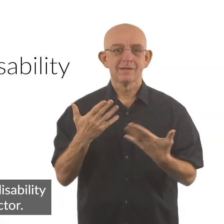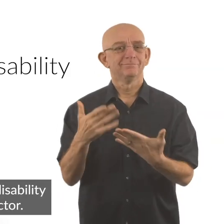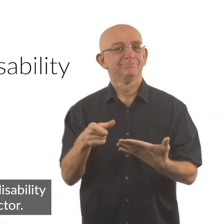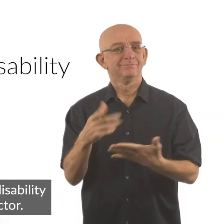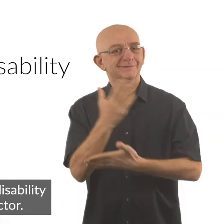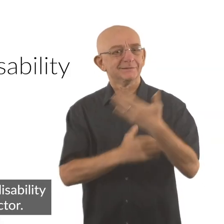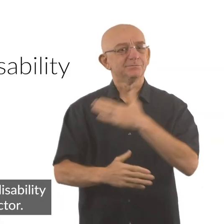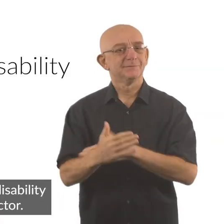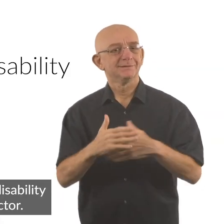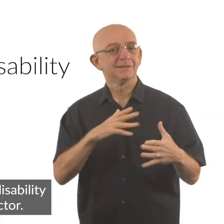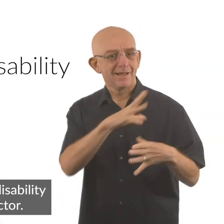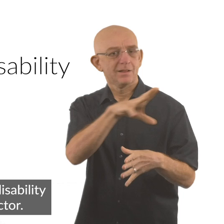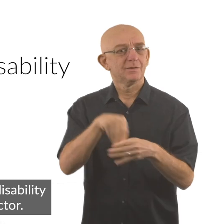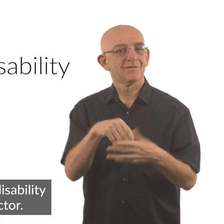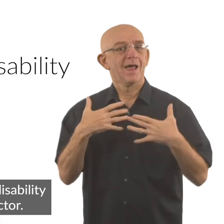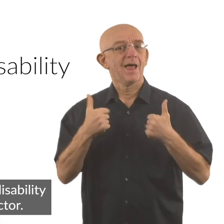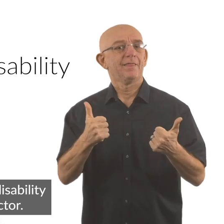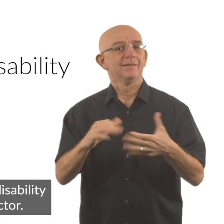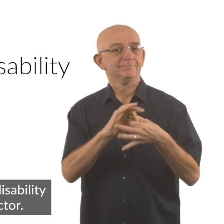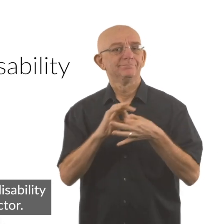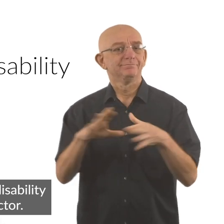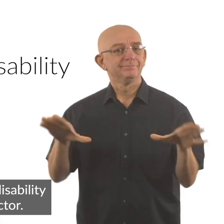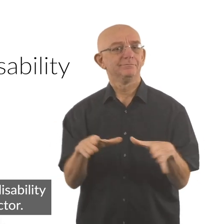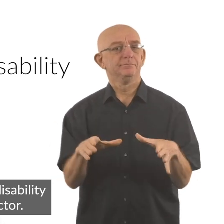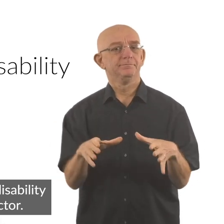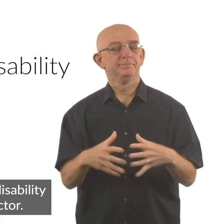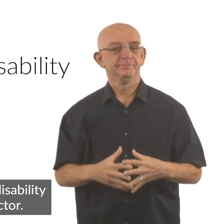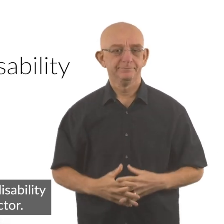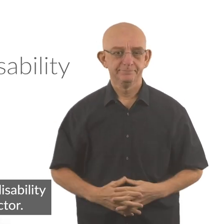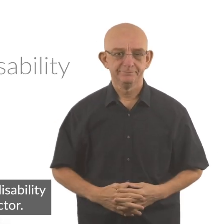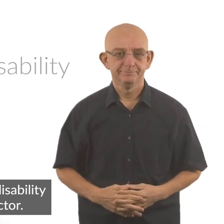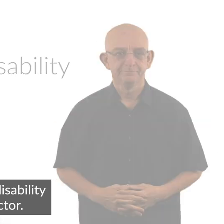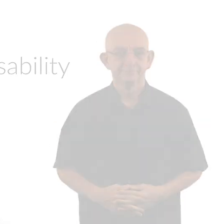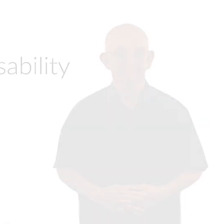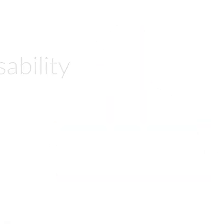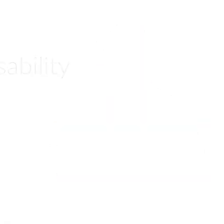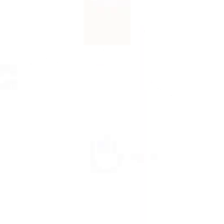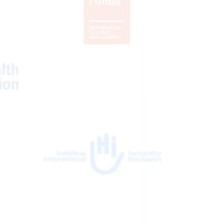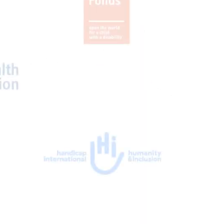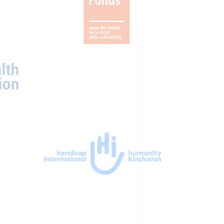Let's build together a disability inclusive health sector.